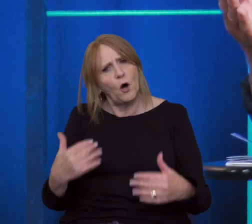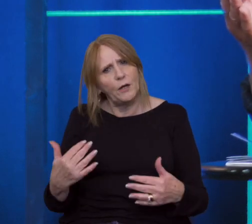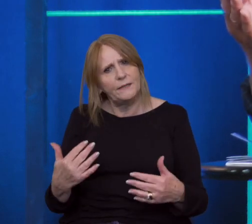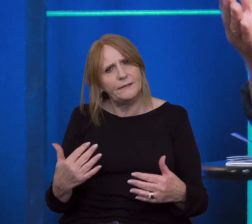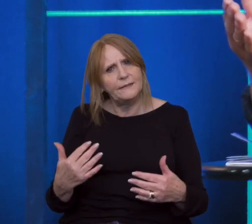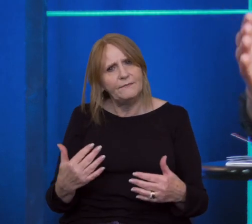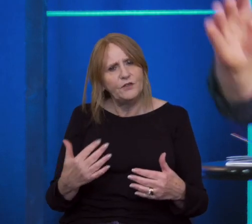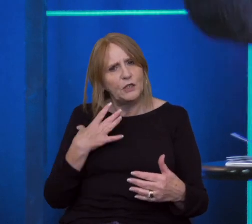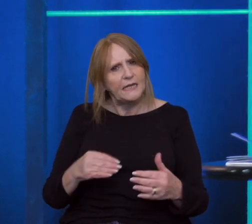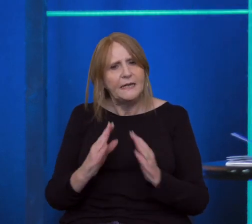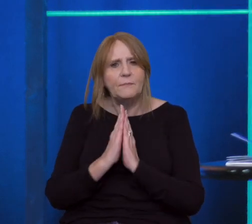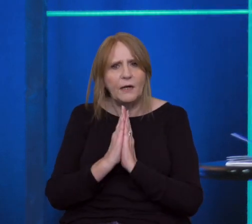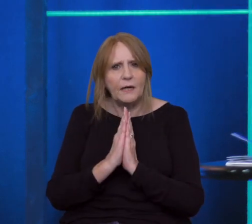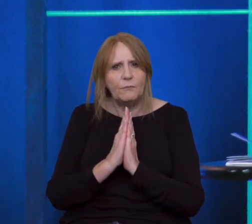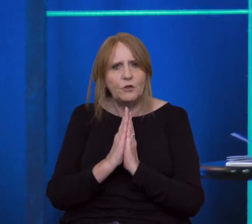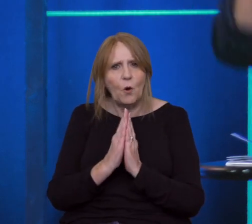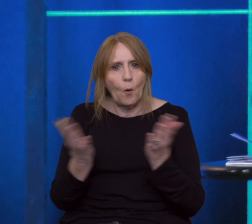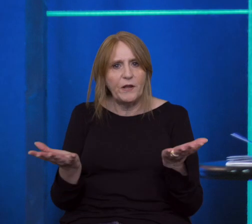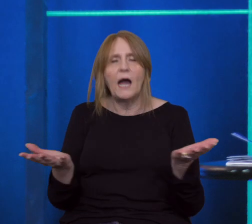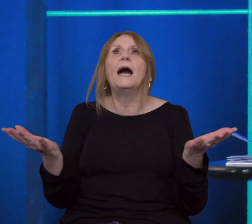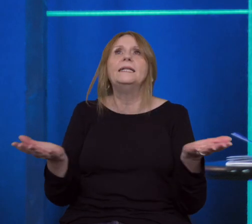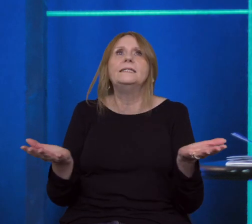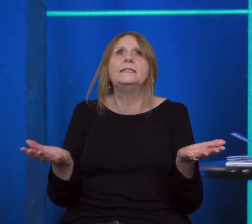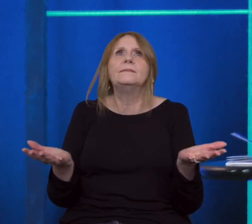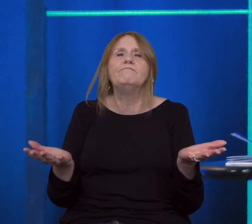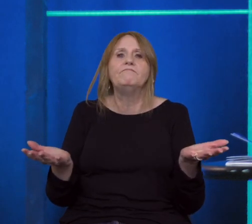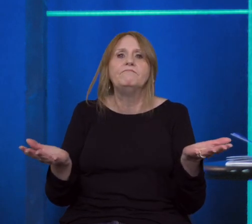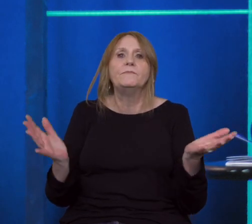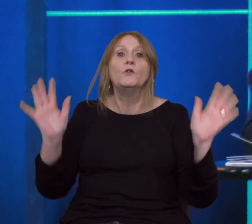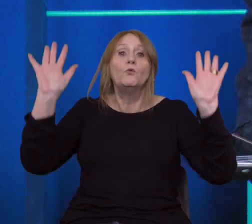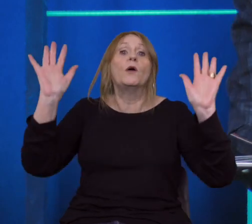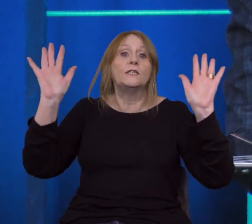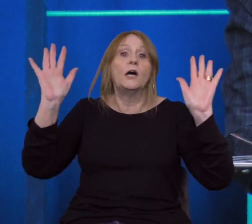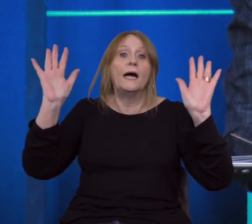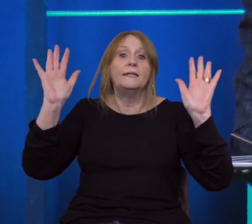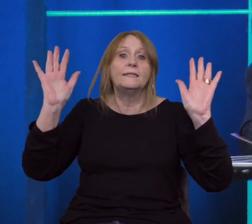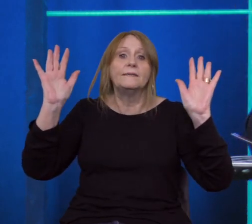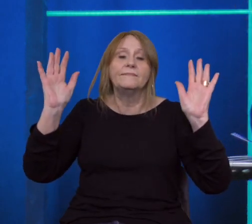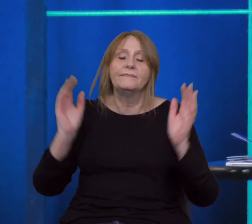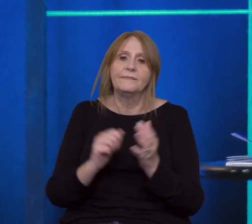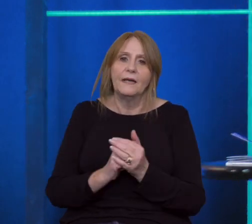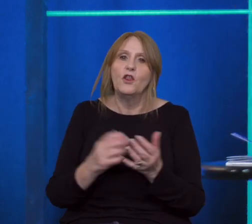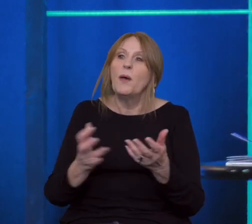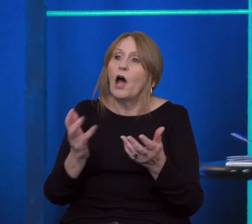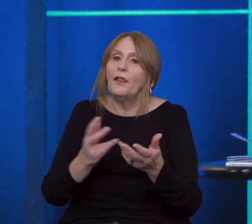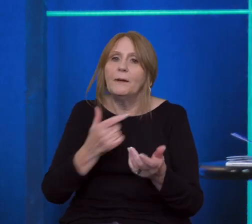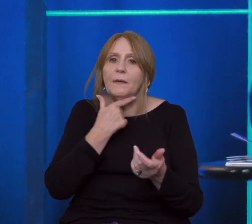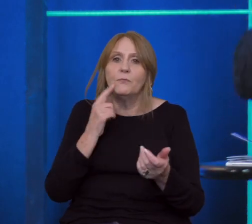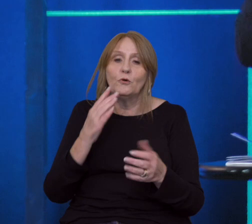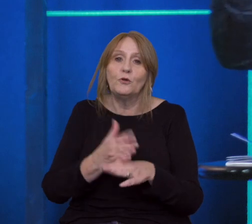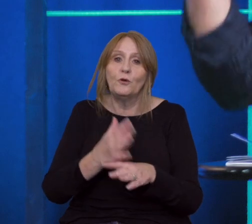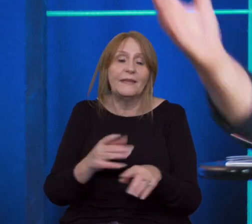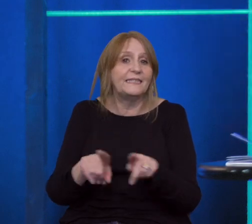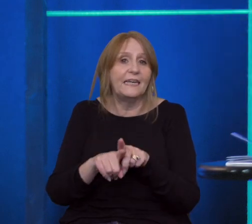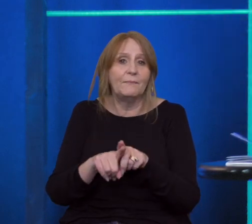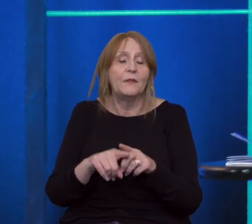hands? Maybe if you're in a building, raise your hands with us so that others are aware that you're doing that. They'll be praying for you at the same time. And I